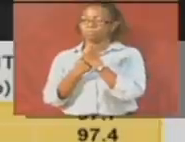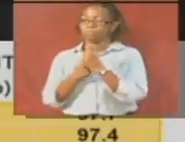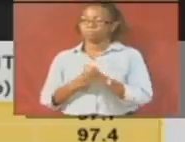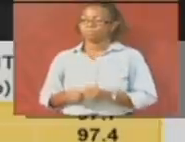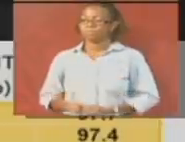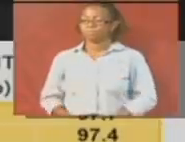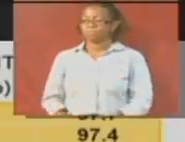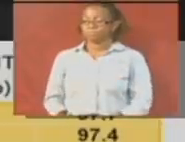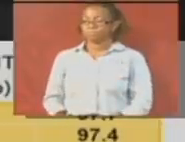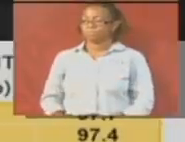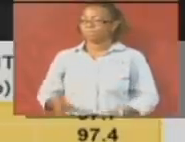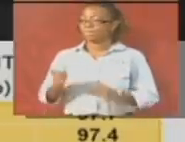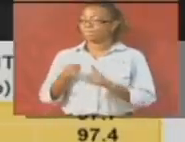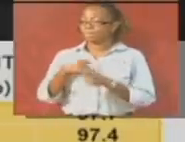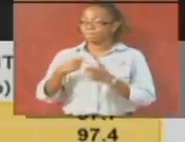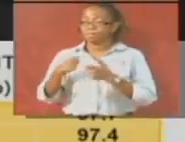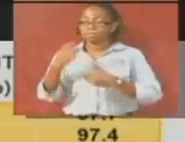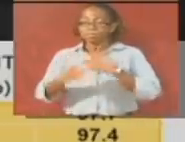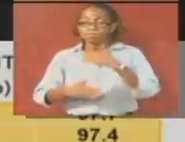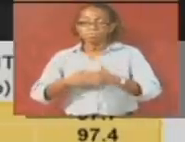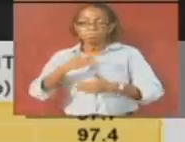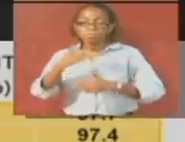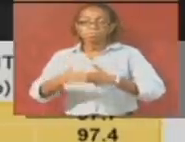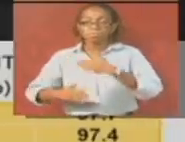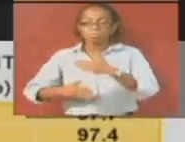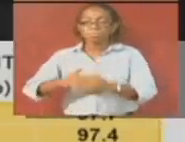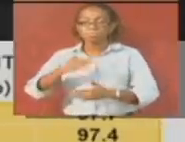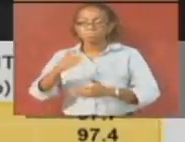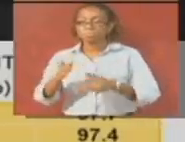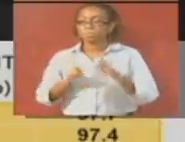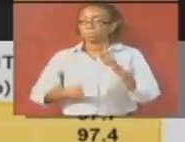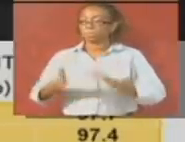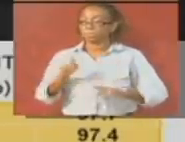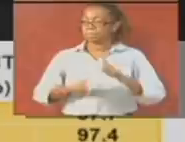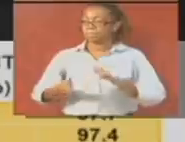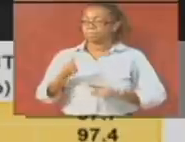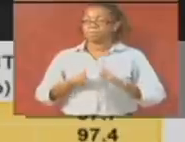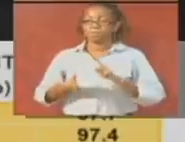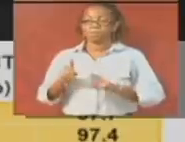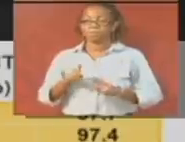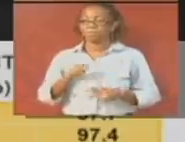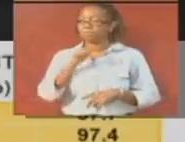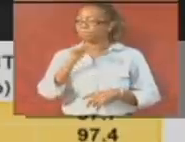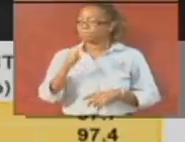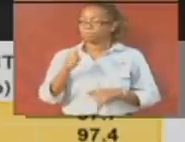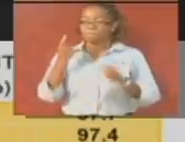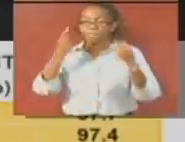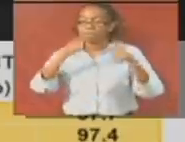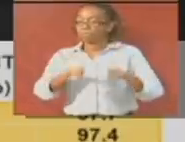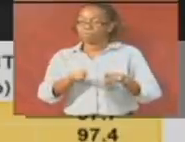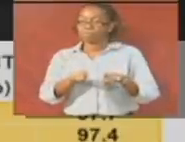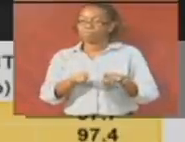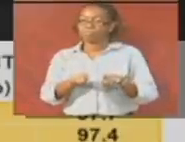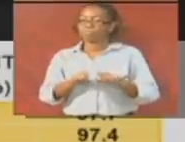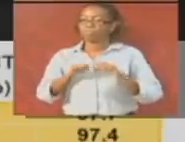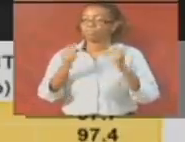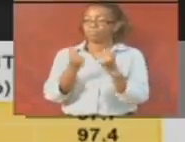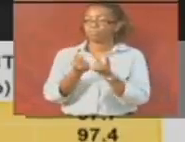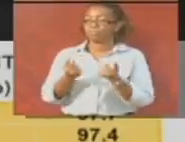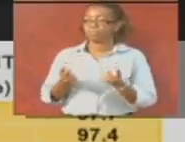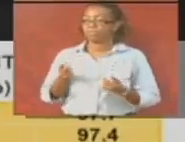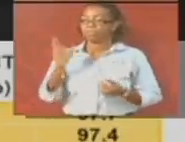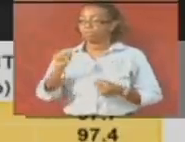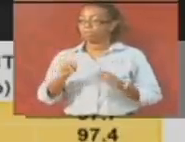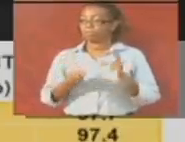was less for some other items, like avoiding crowds of more than 5 persons. And we have to be wary of this,